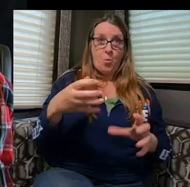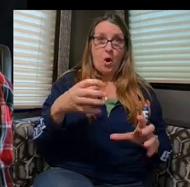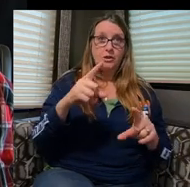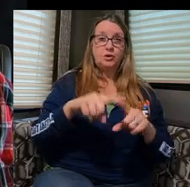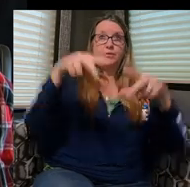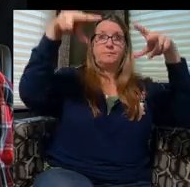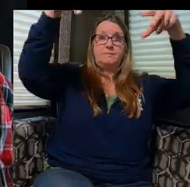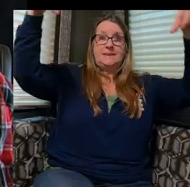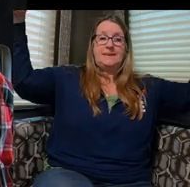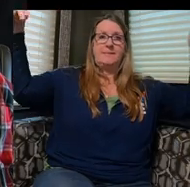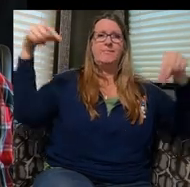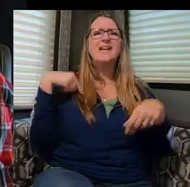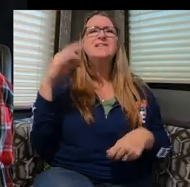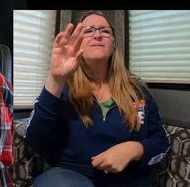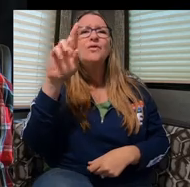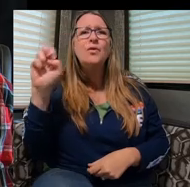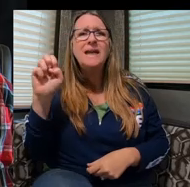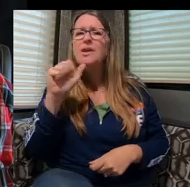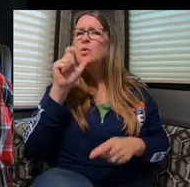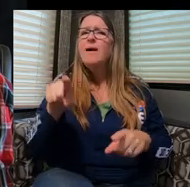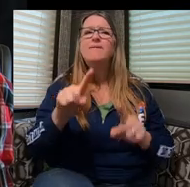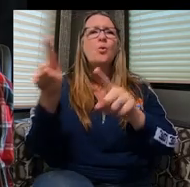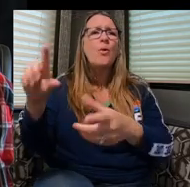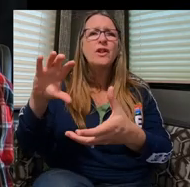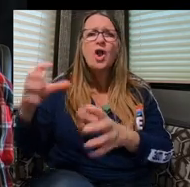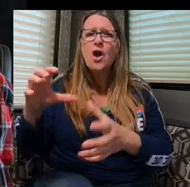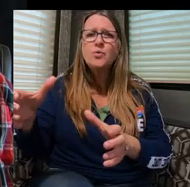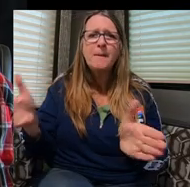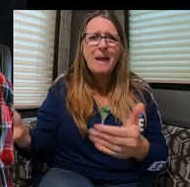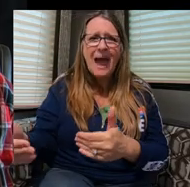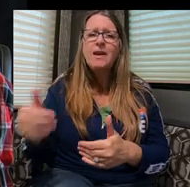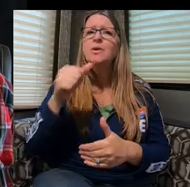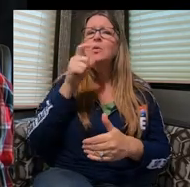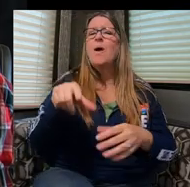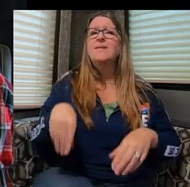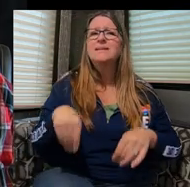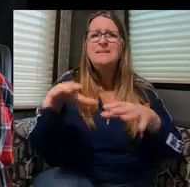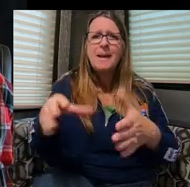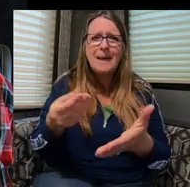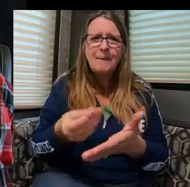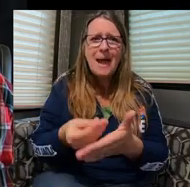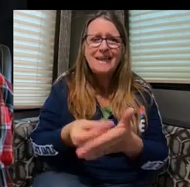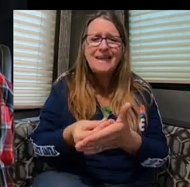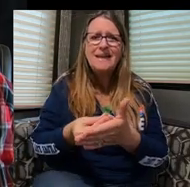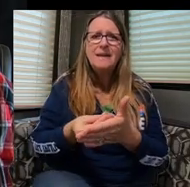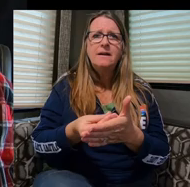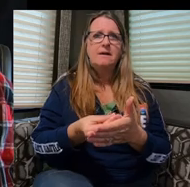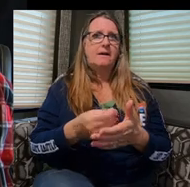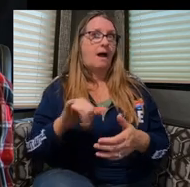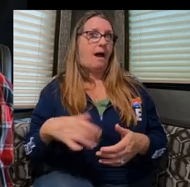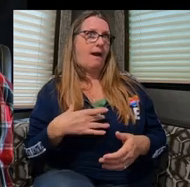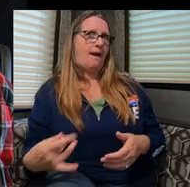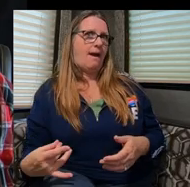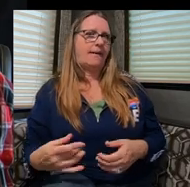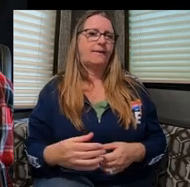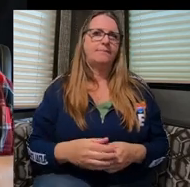dry. But it's free and you don't have to go to the laundromat. No, you can watch You don't TV. have to spend any money. Yeah, no,